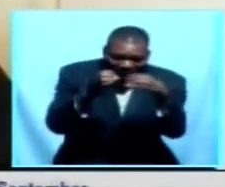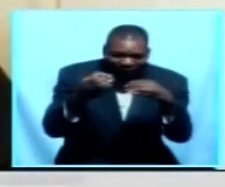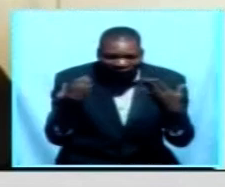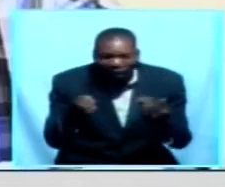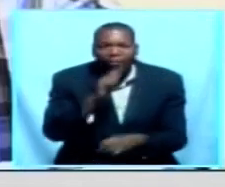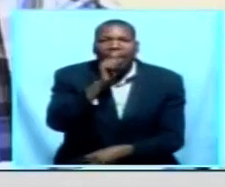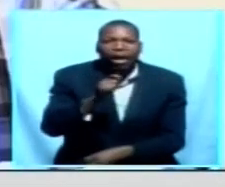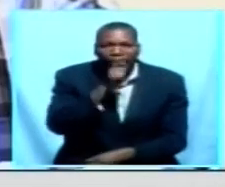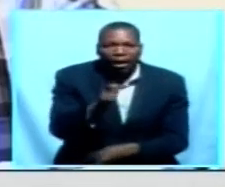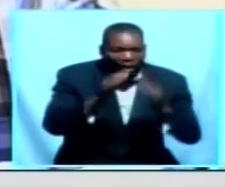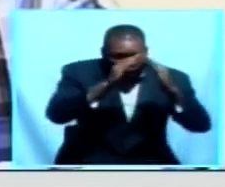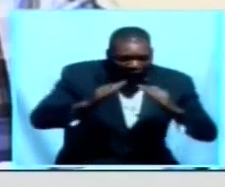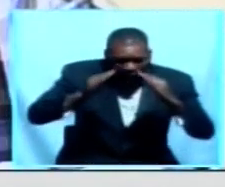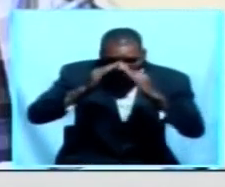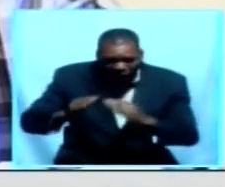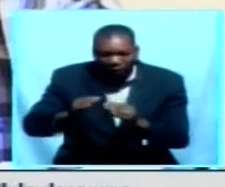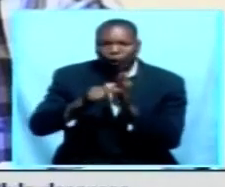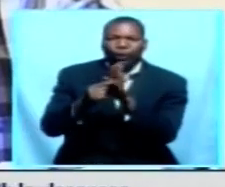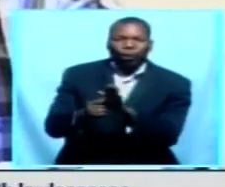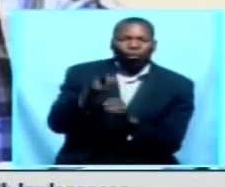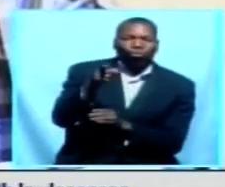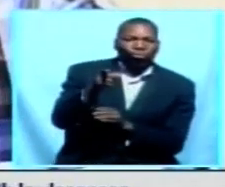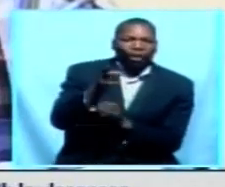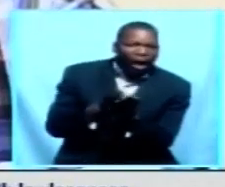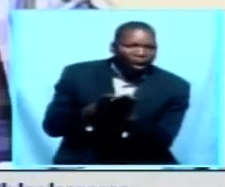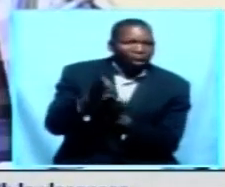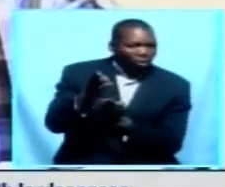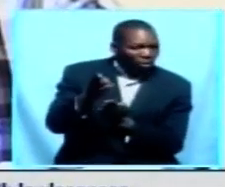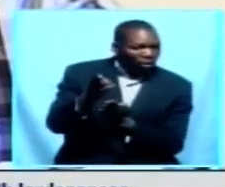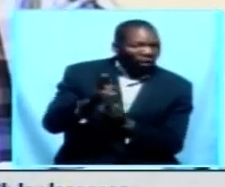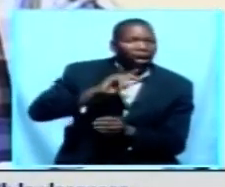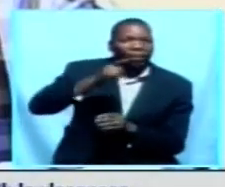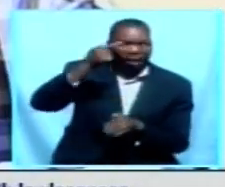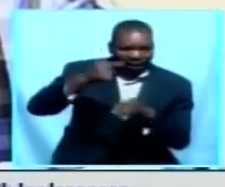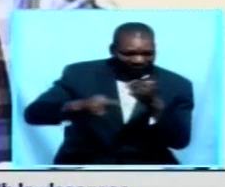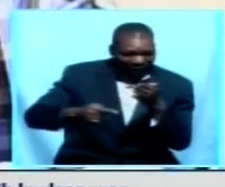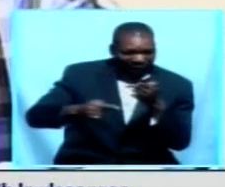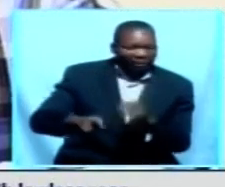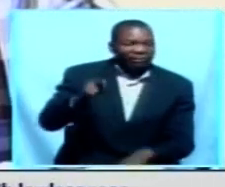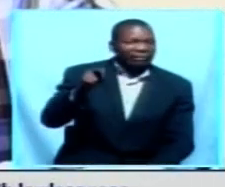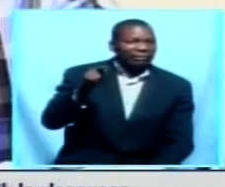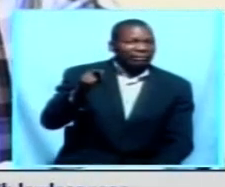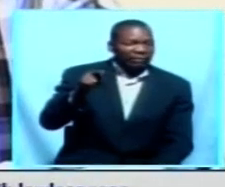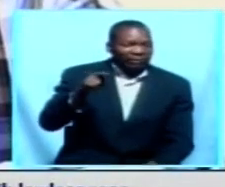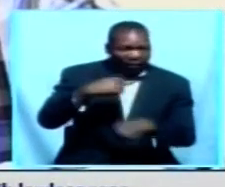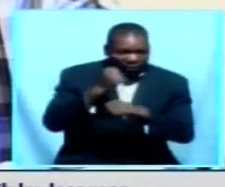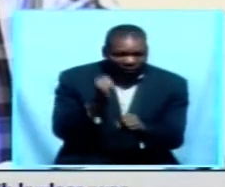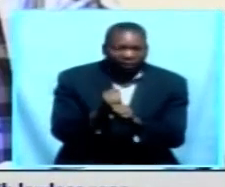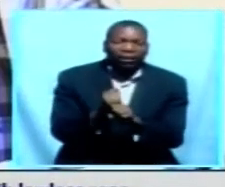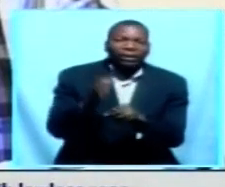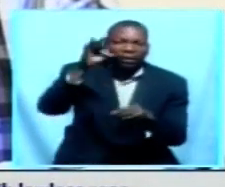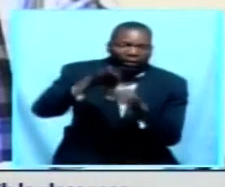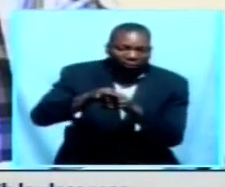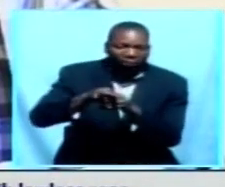houses, that they are more sincere, but in actual fact, they are the ones who were even delaying the